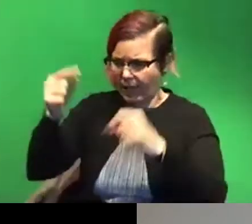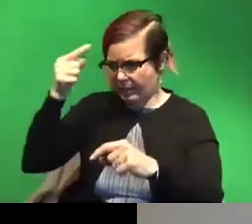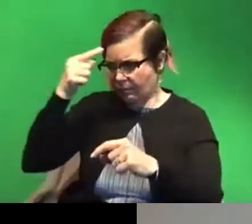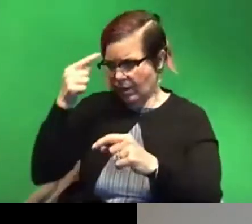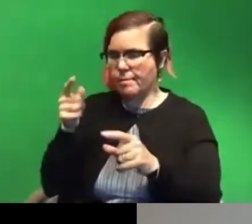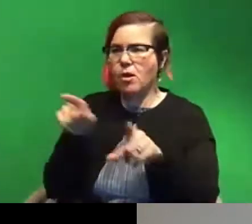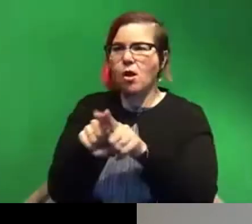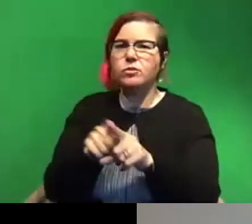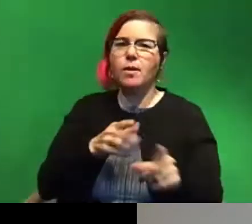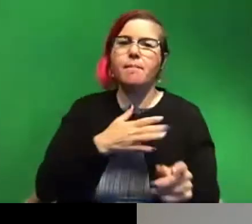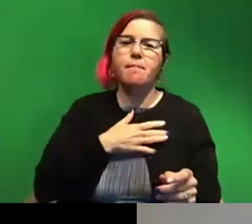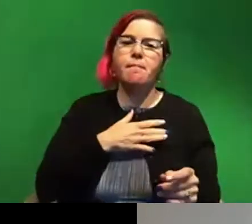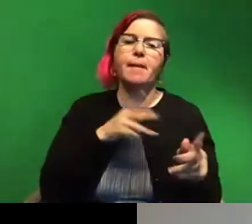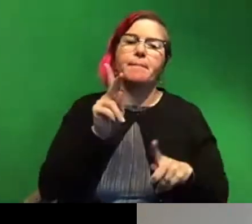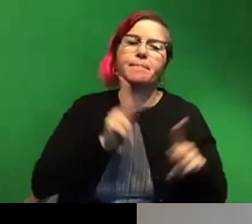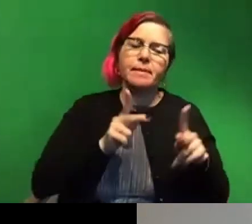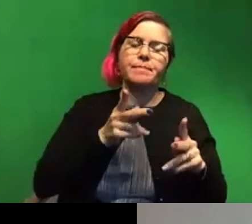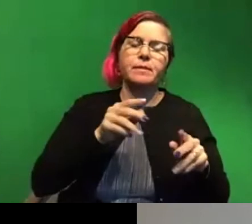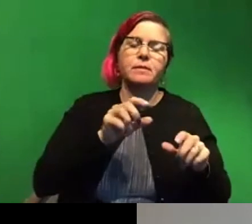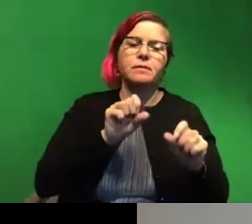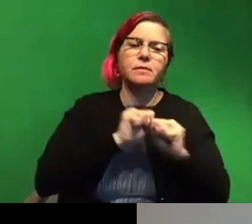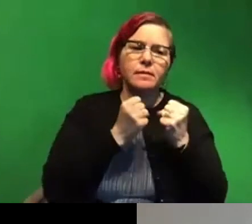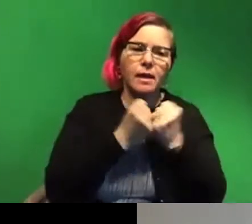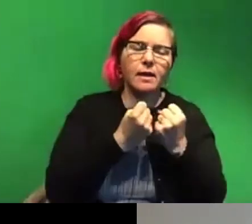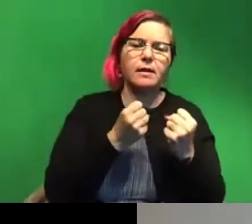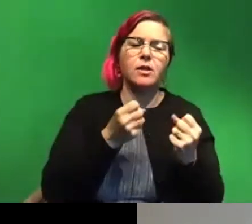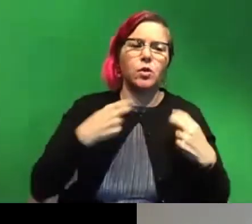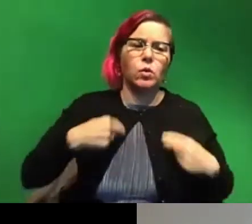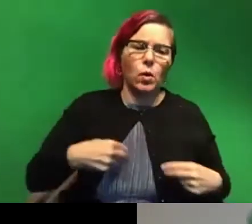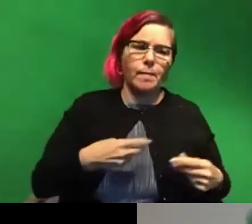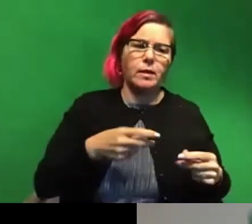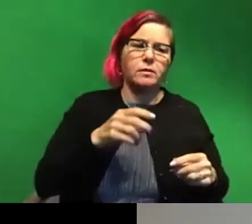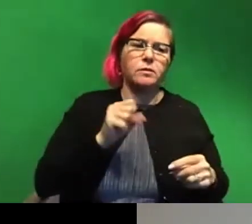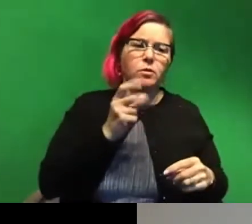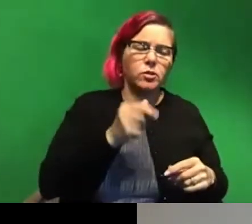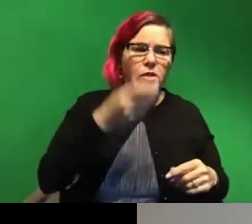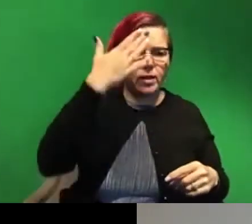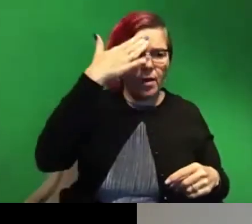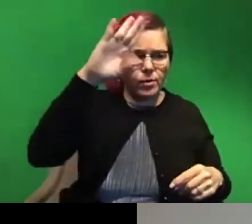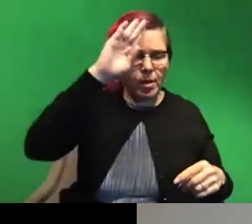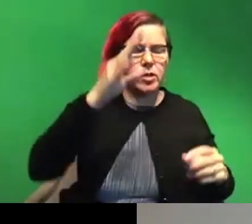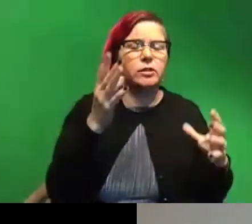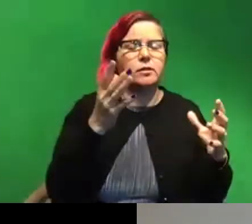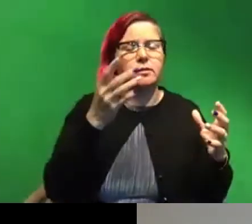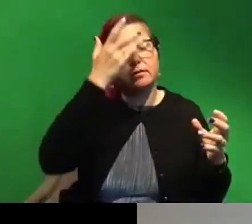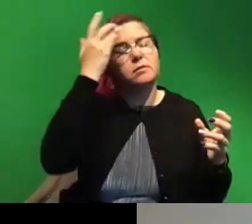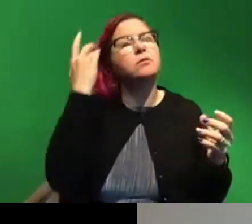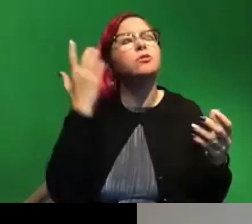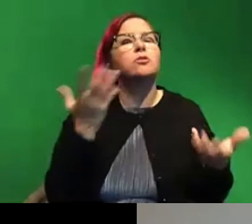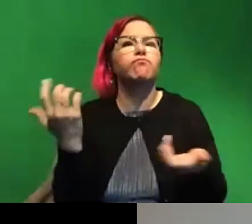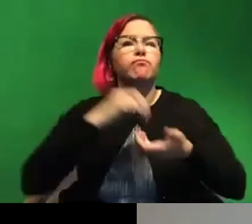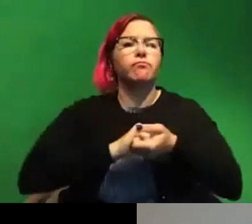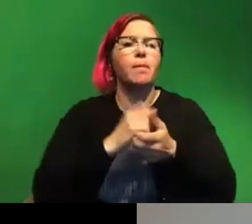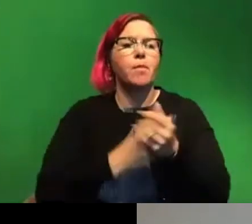but also my like people, society, human sociology, anthropology. So it's a great marriage of the 2 things that I'm